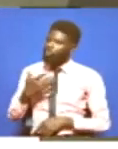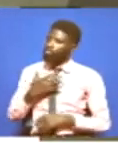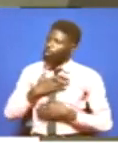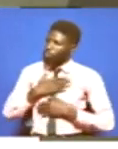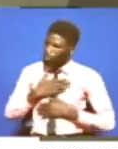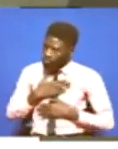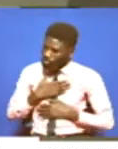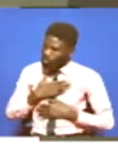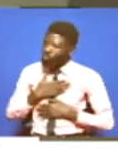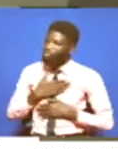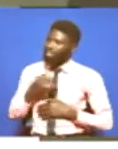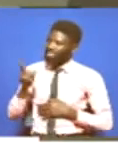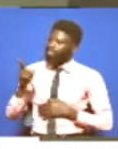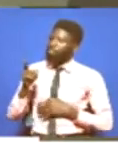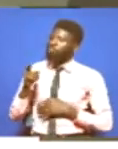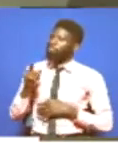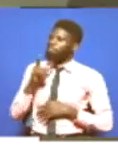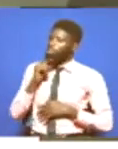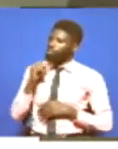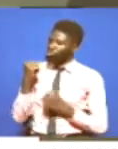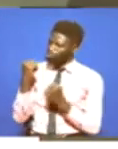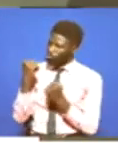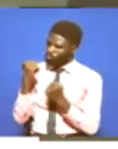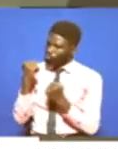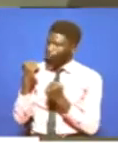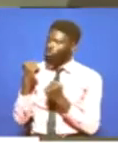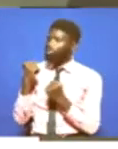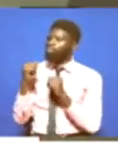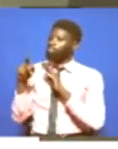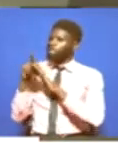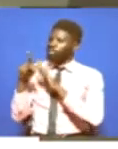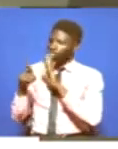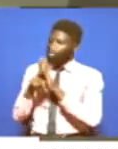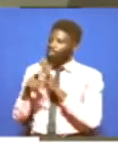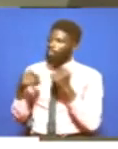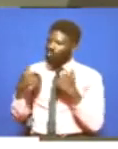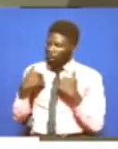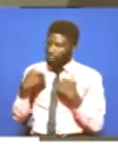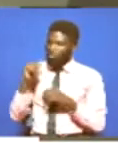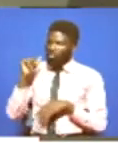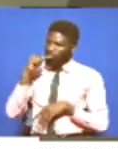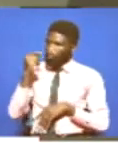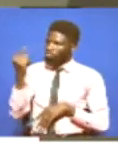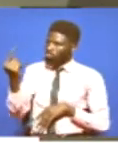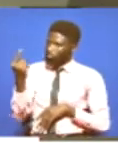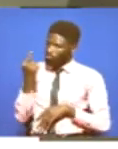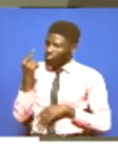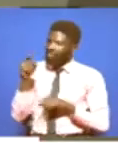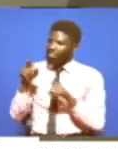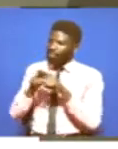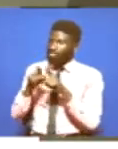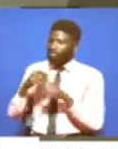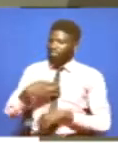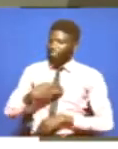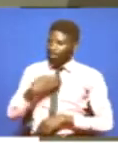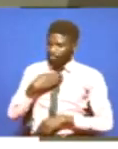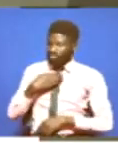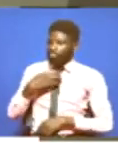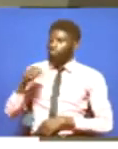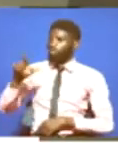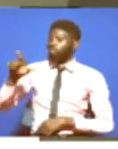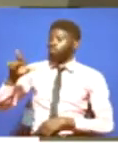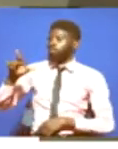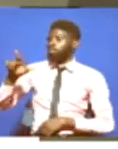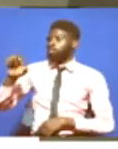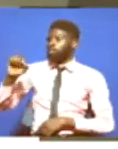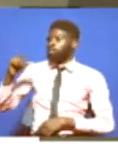very resilient man and a man of principles. It's great to have you as our guest on The Living Legends. Thank you, sir.